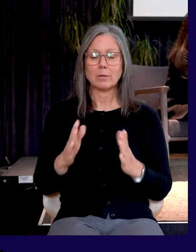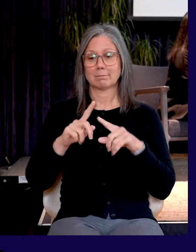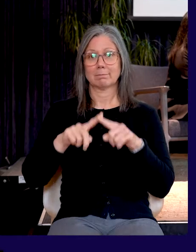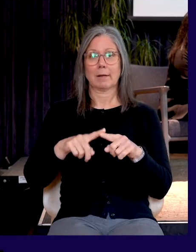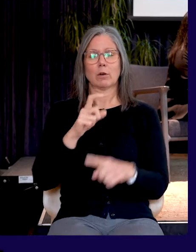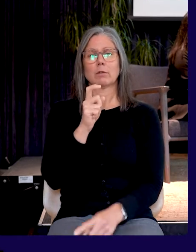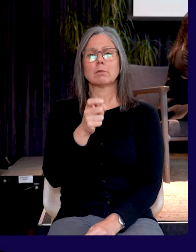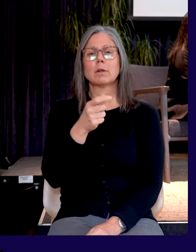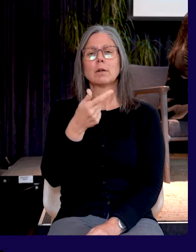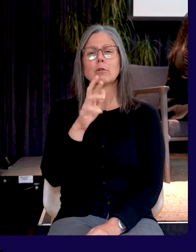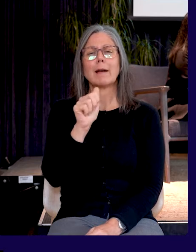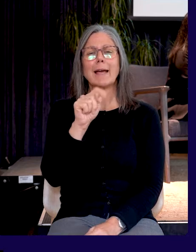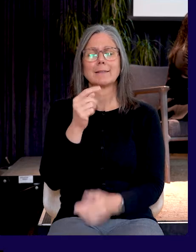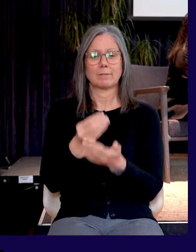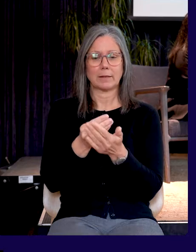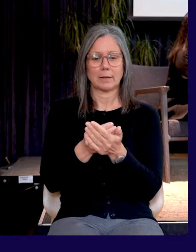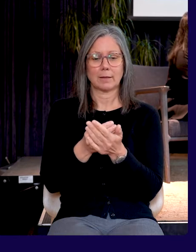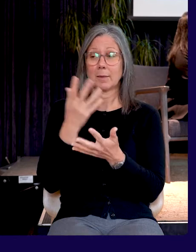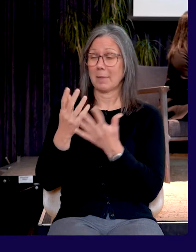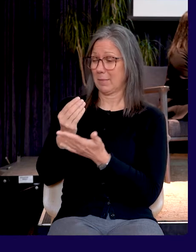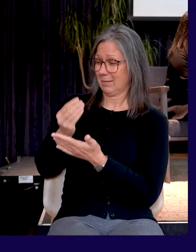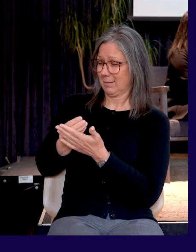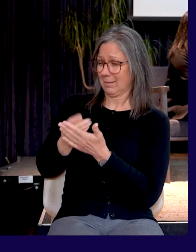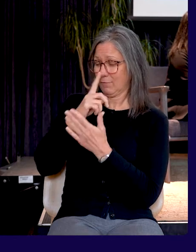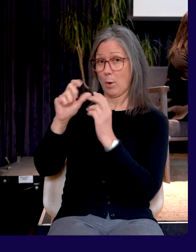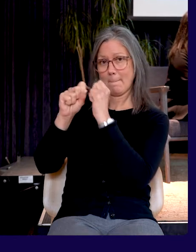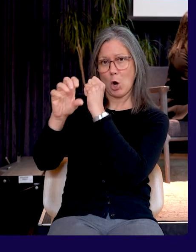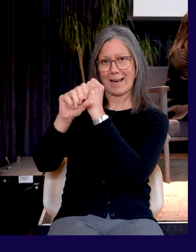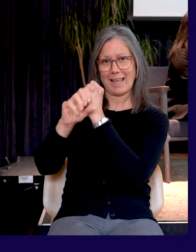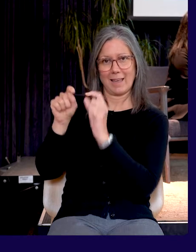funding. They may not always be able to put dollars towards marketing those